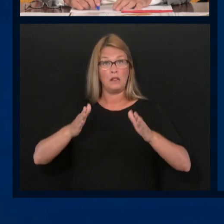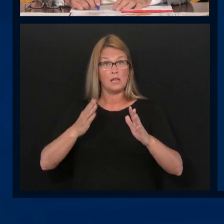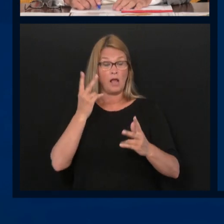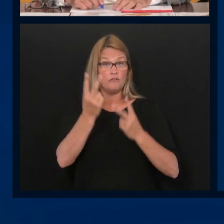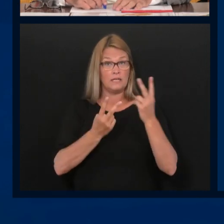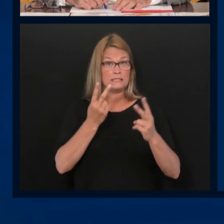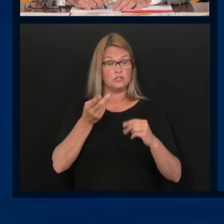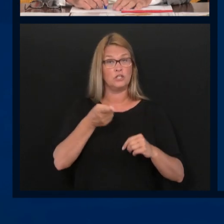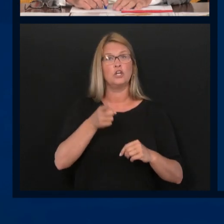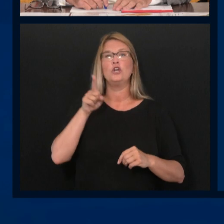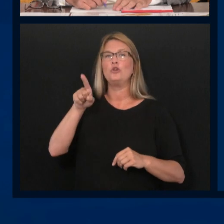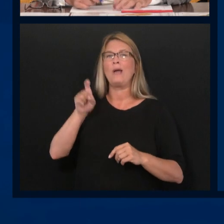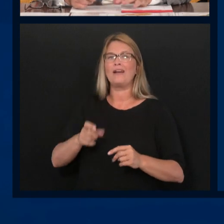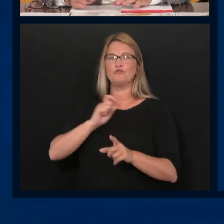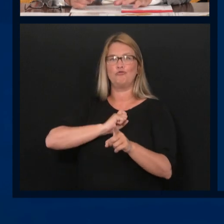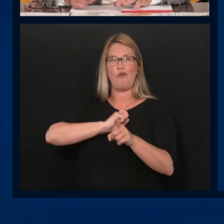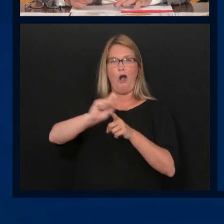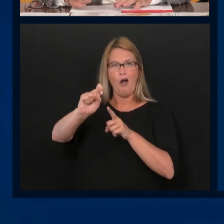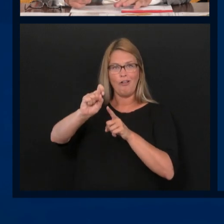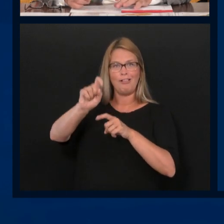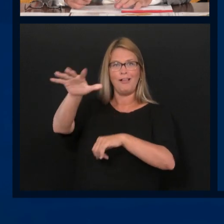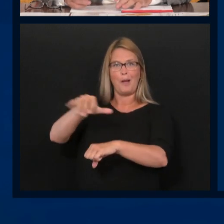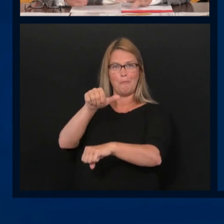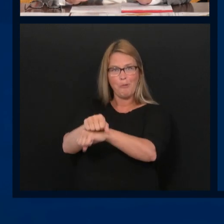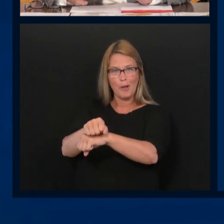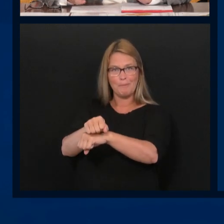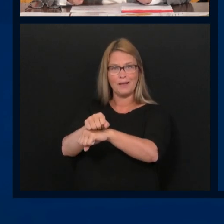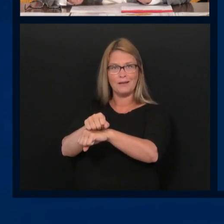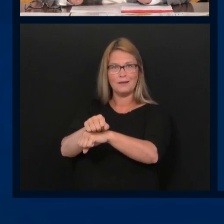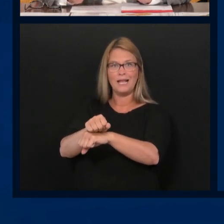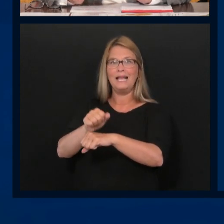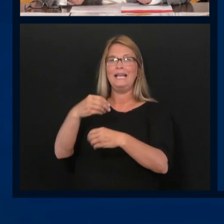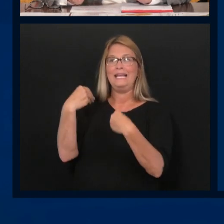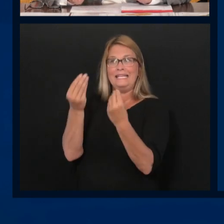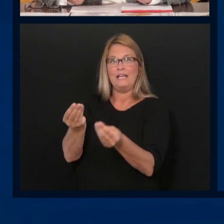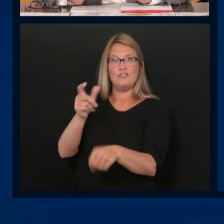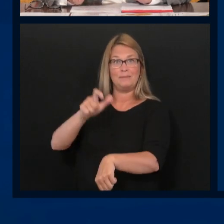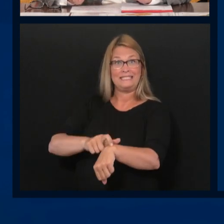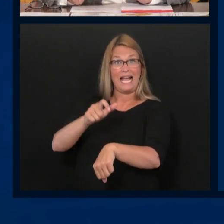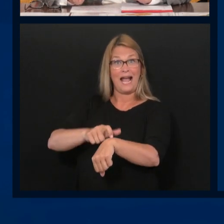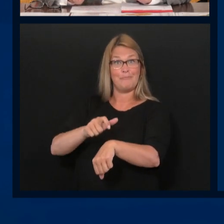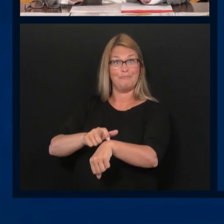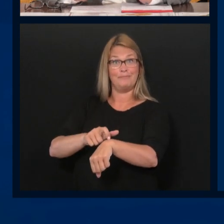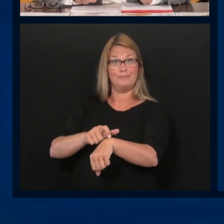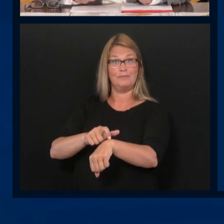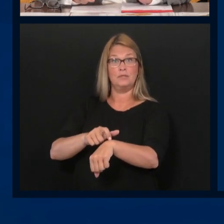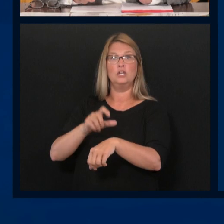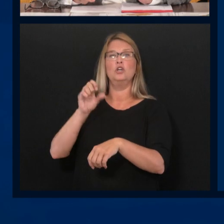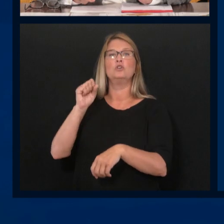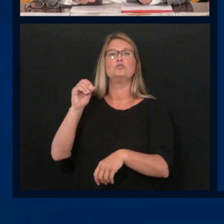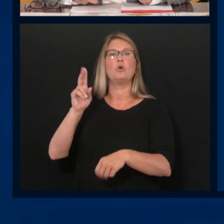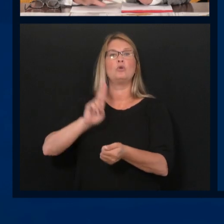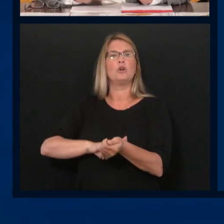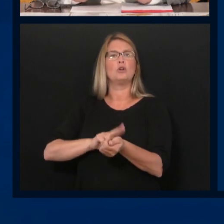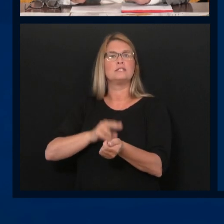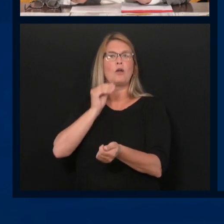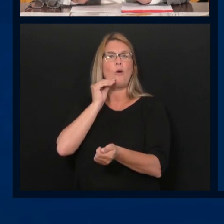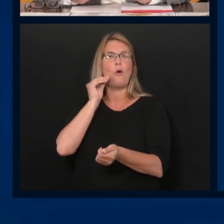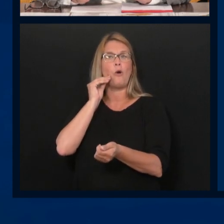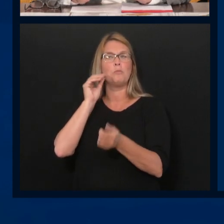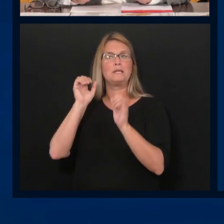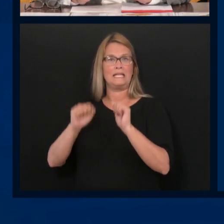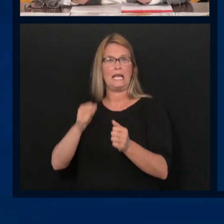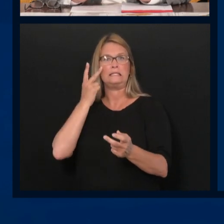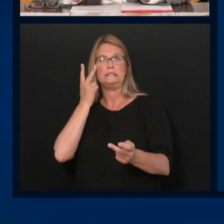to call and get an appointment at a time when the nursing home can accommodate you to come